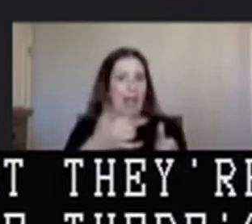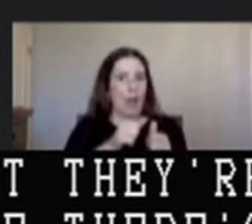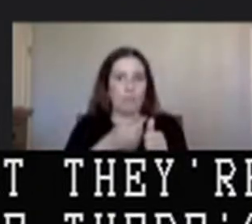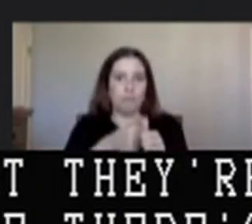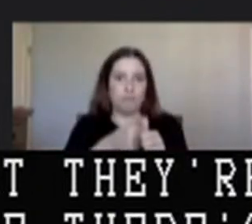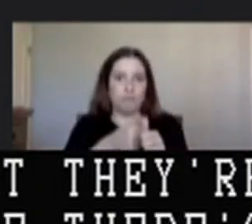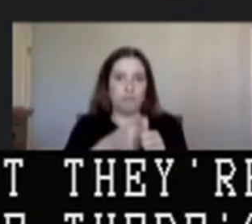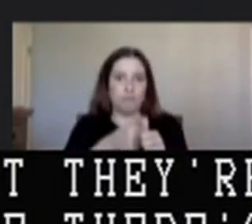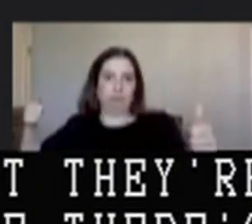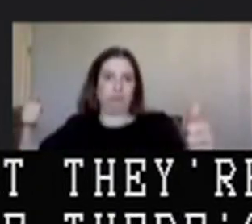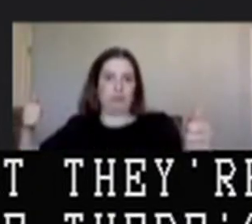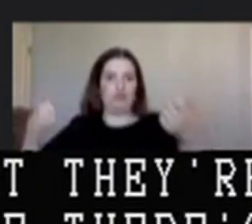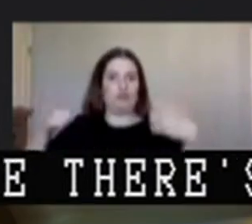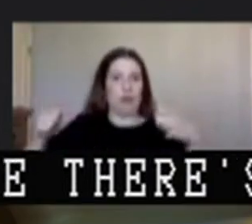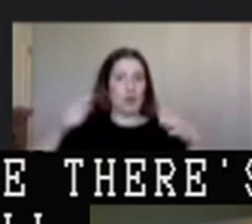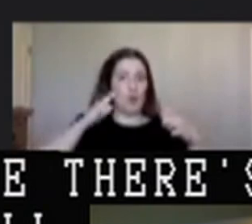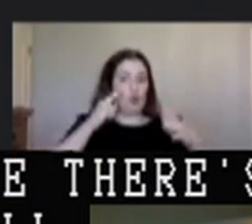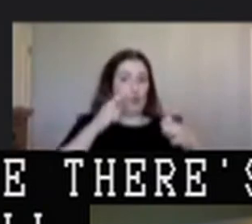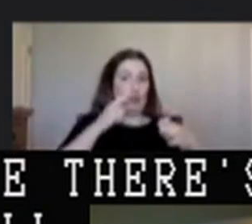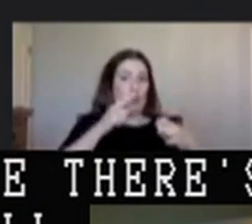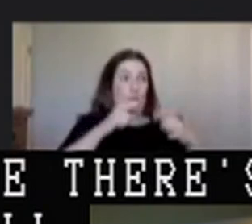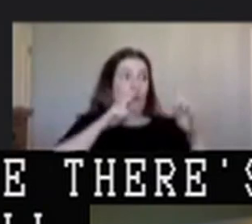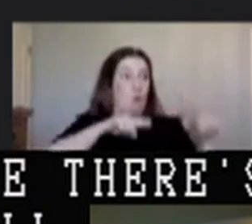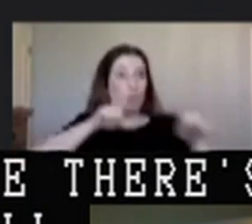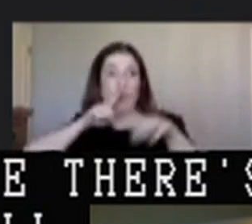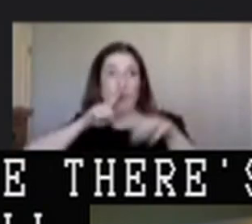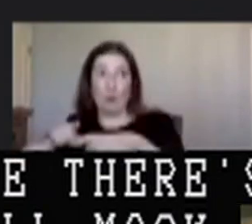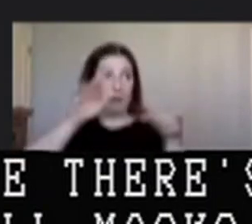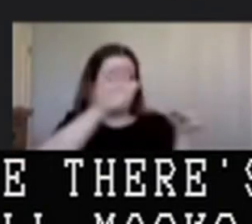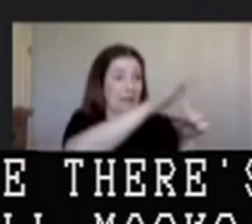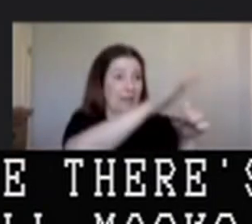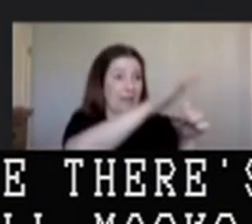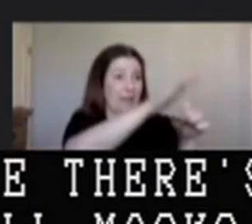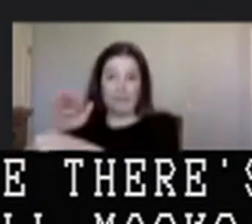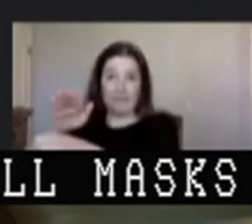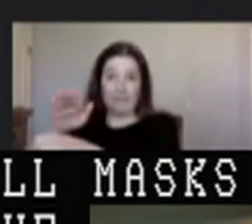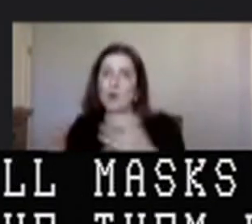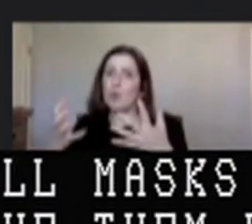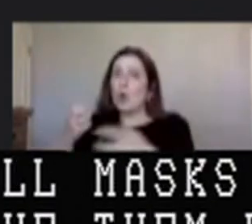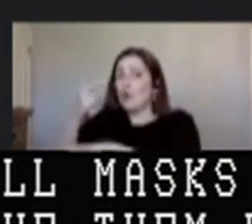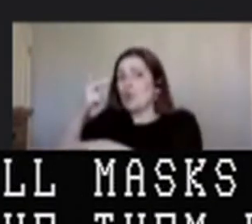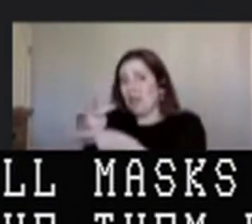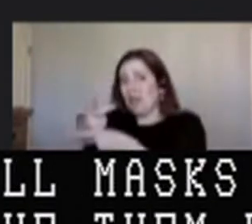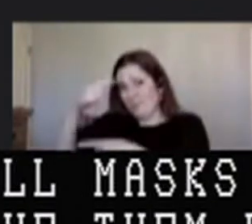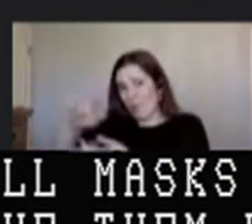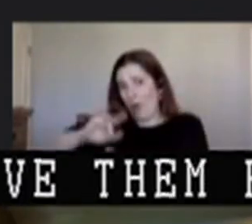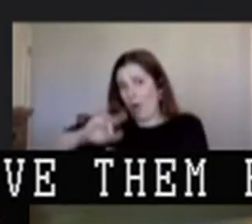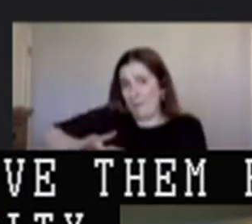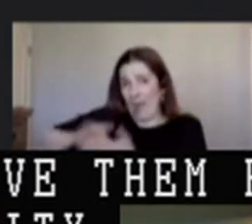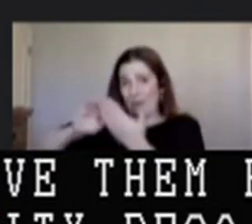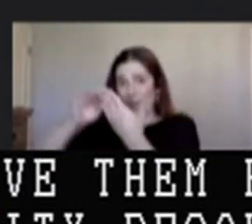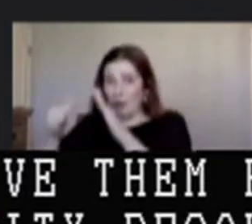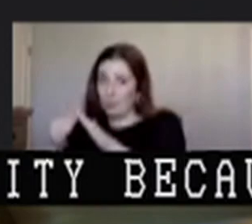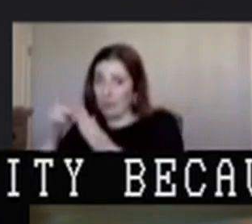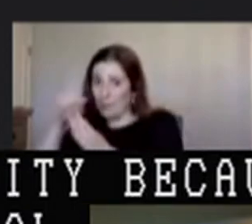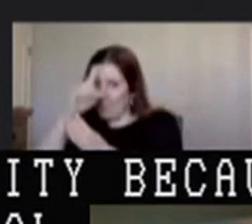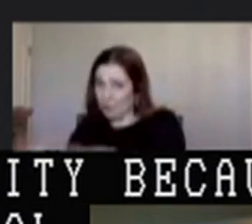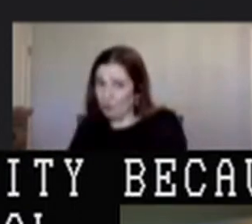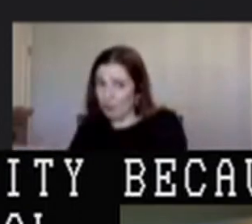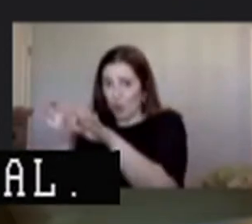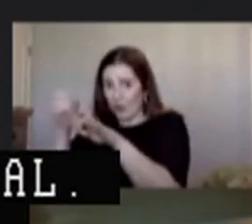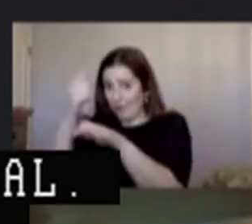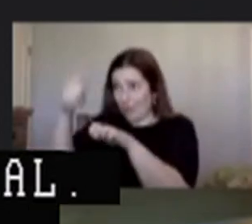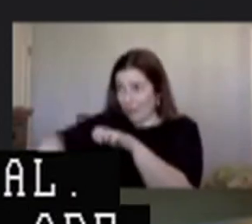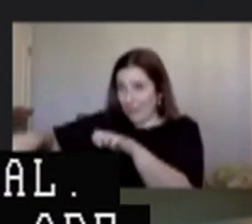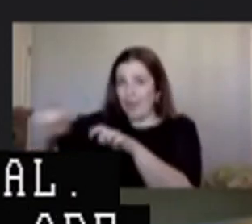that we want to preserve them for the medical community because that's critical. But we are looking